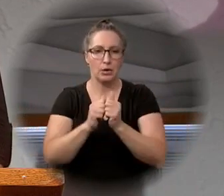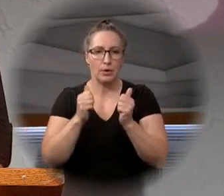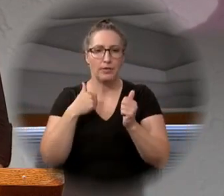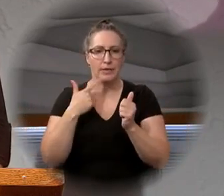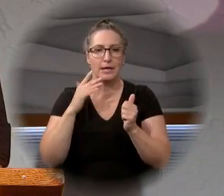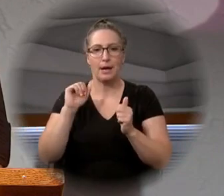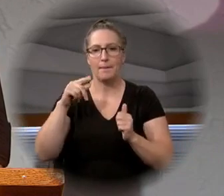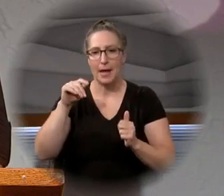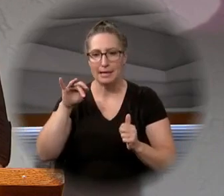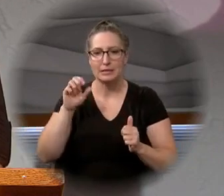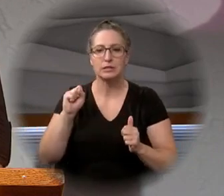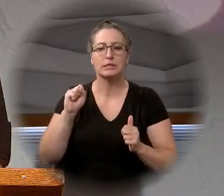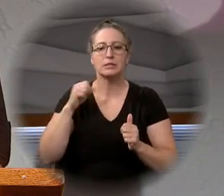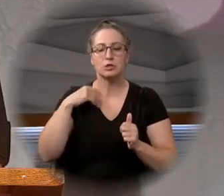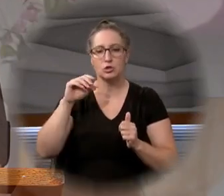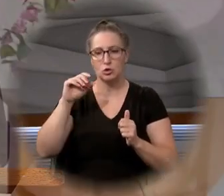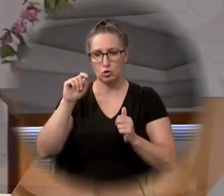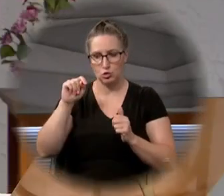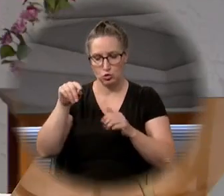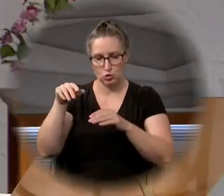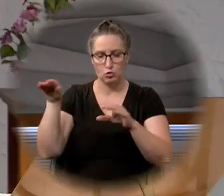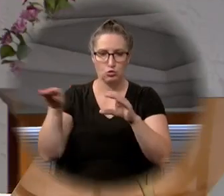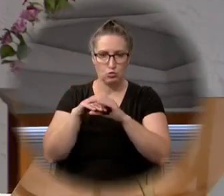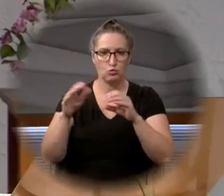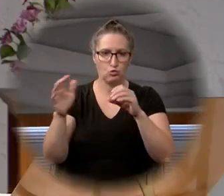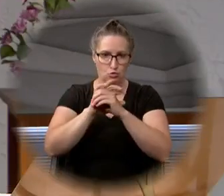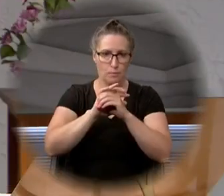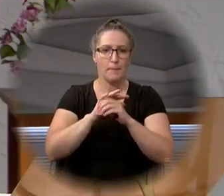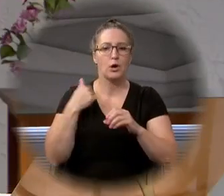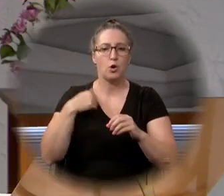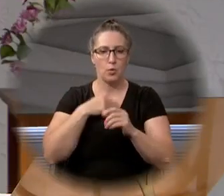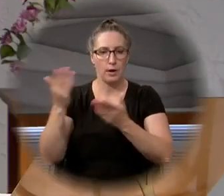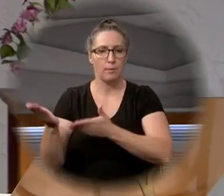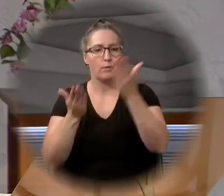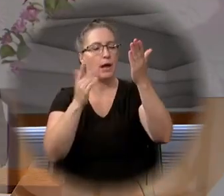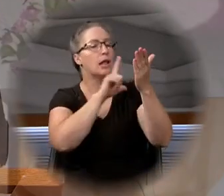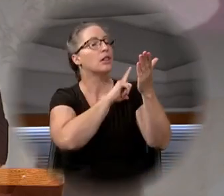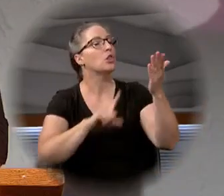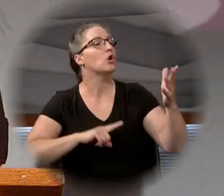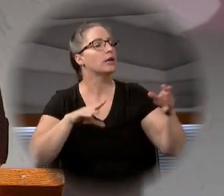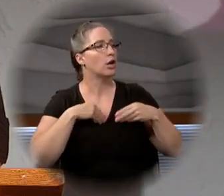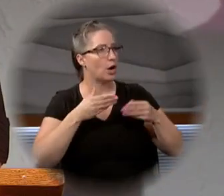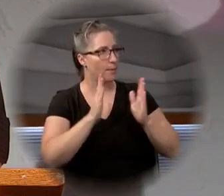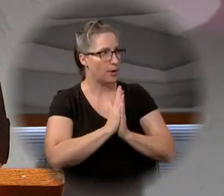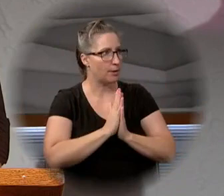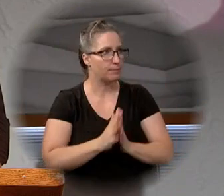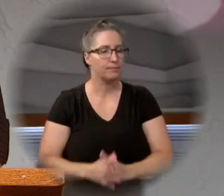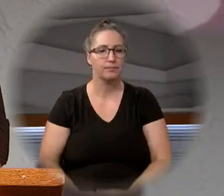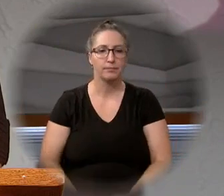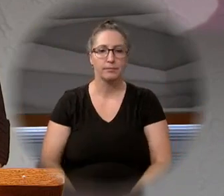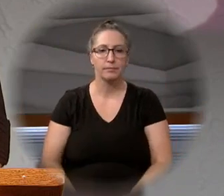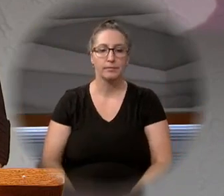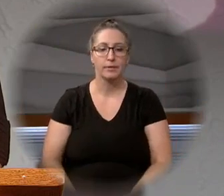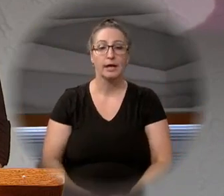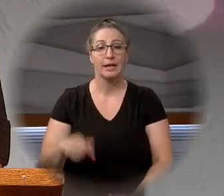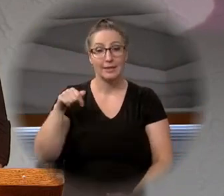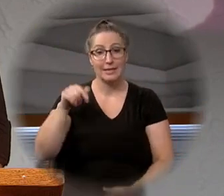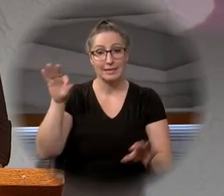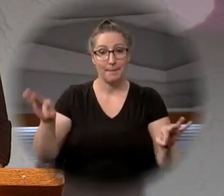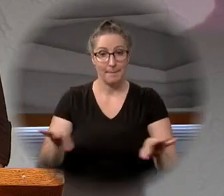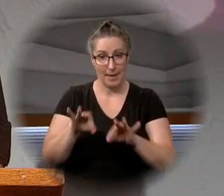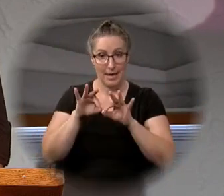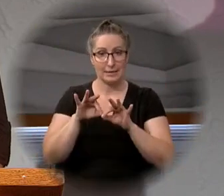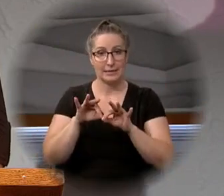this apostle's tomb. We pray to the Lord. Lord, hear our prayer. That the intention of this